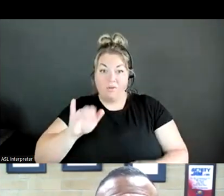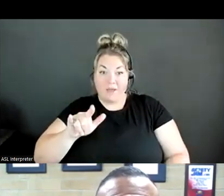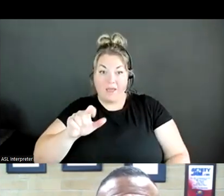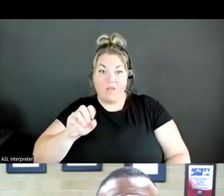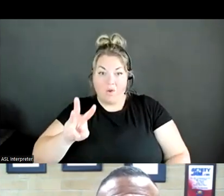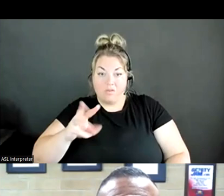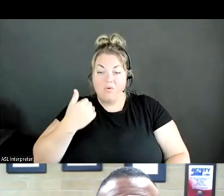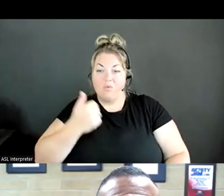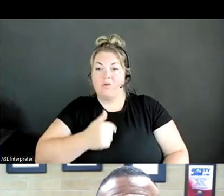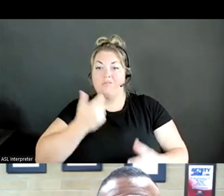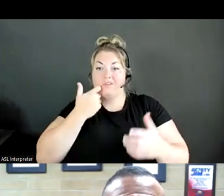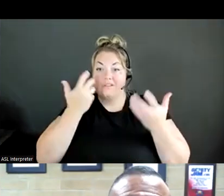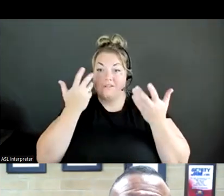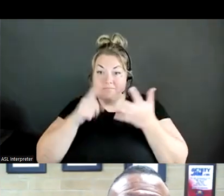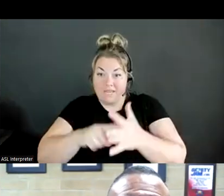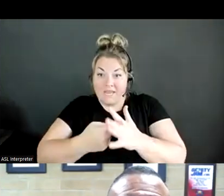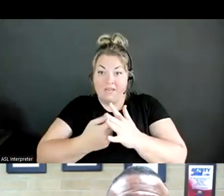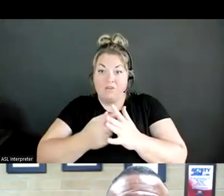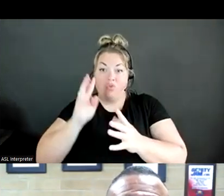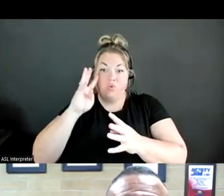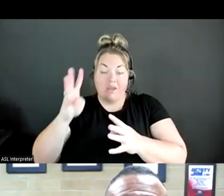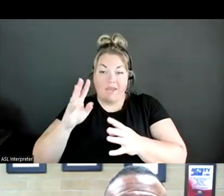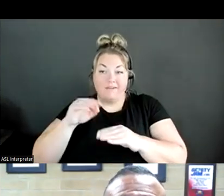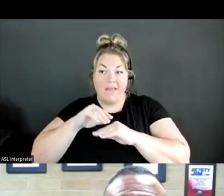beginning to like create like advisory